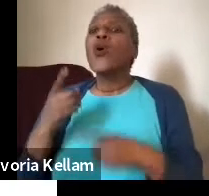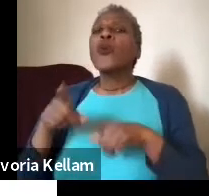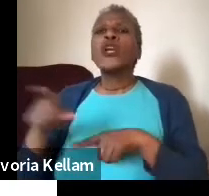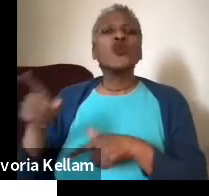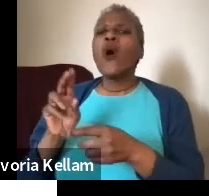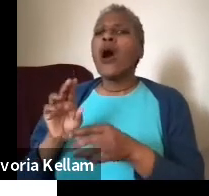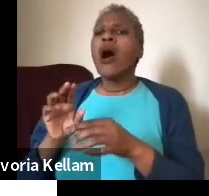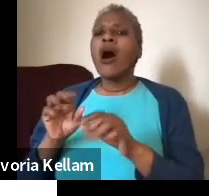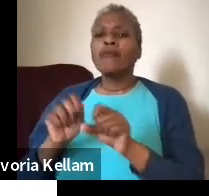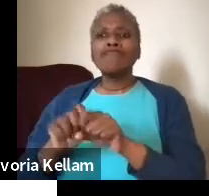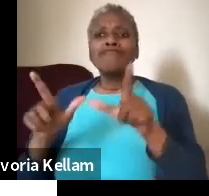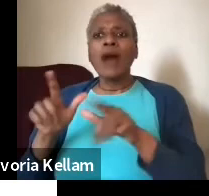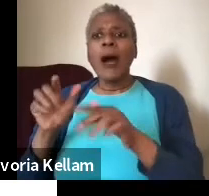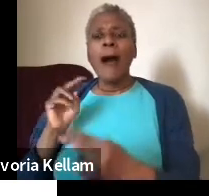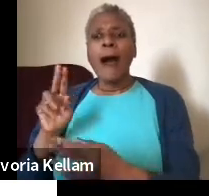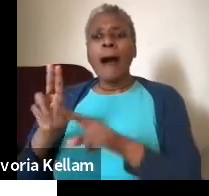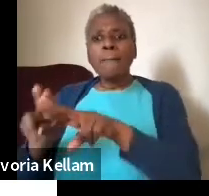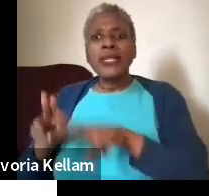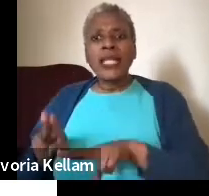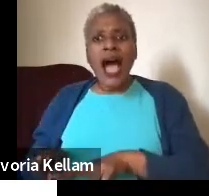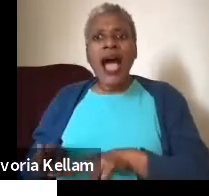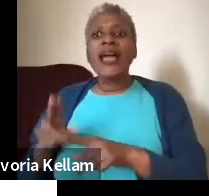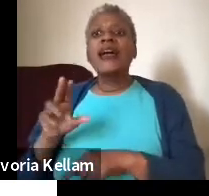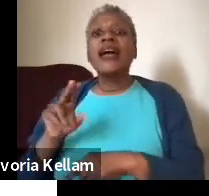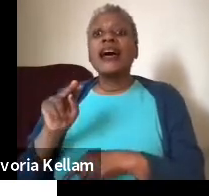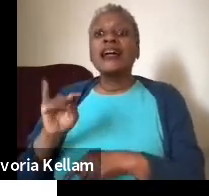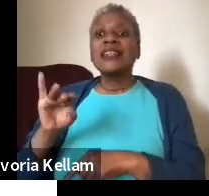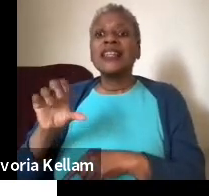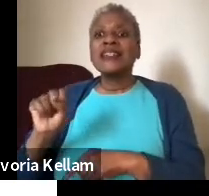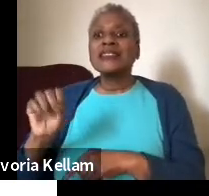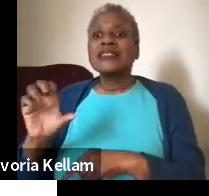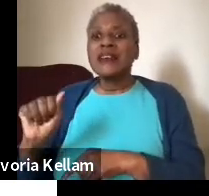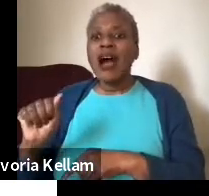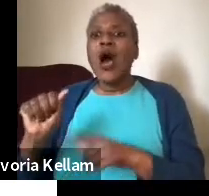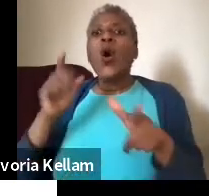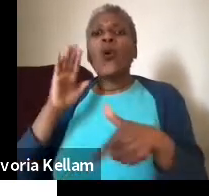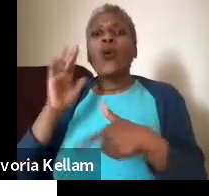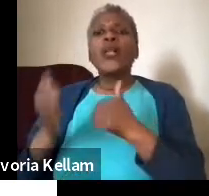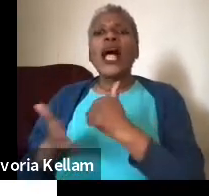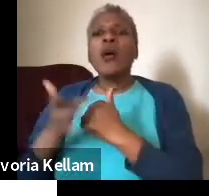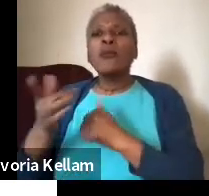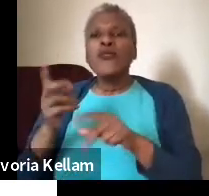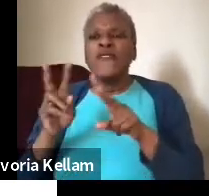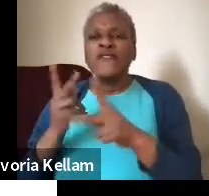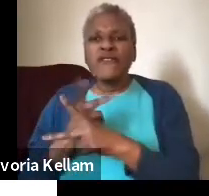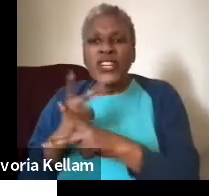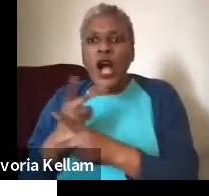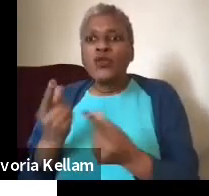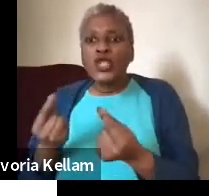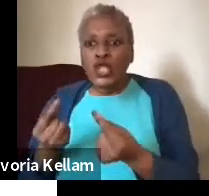That's why it's so important to have all of your students linked to your NYCDOE account.